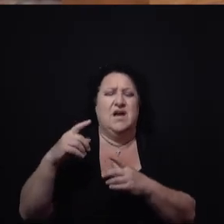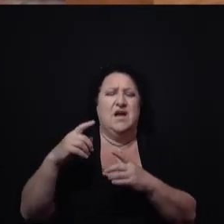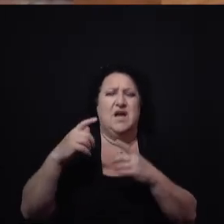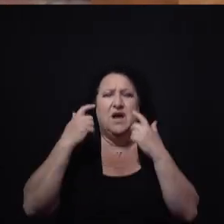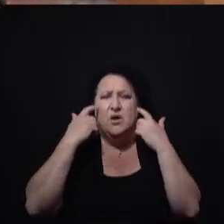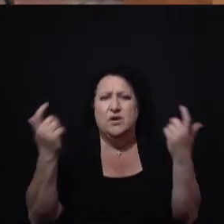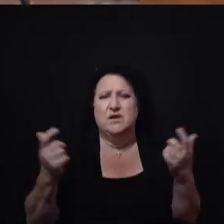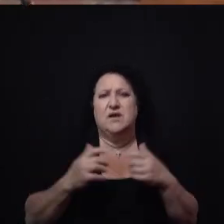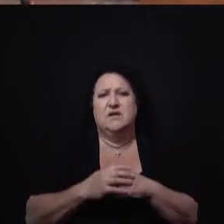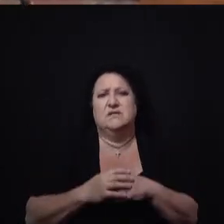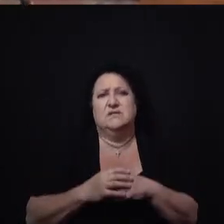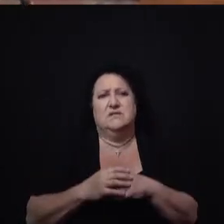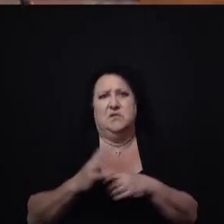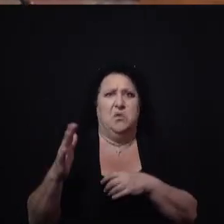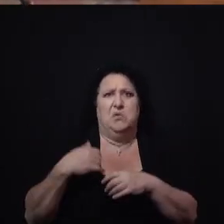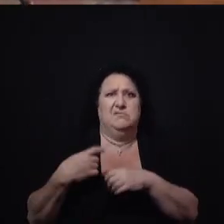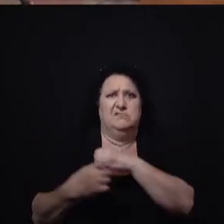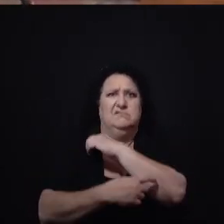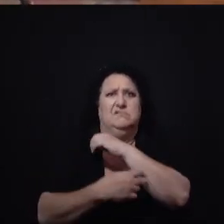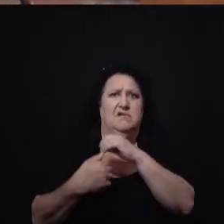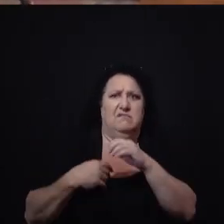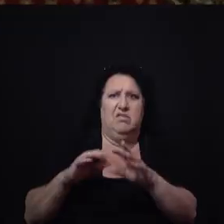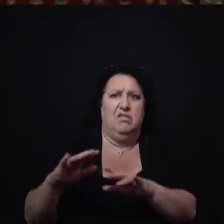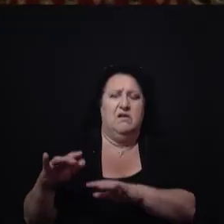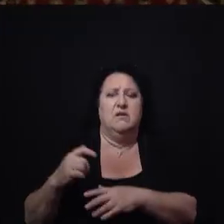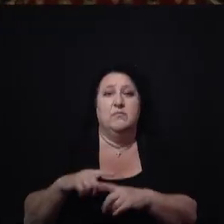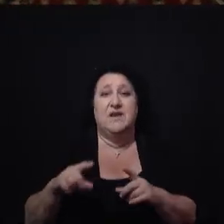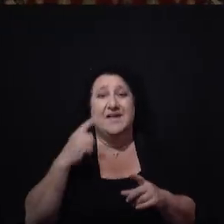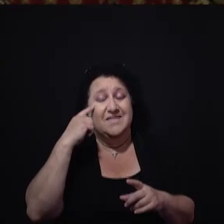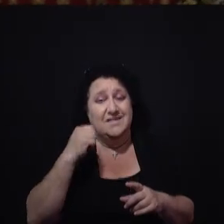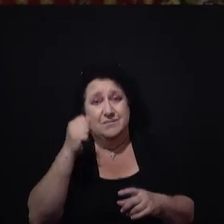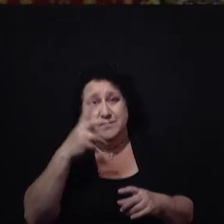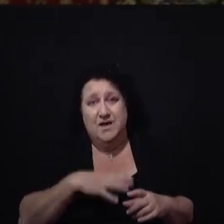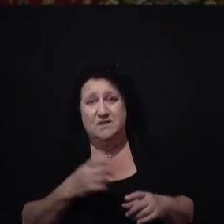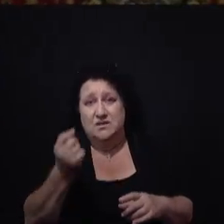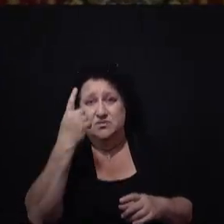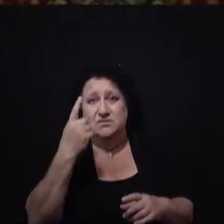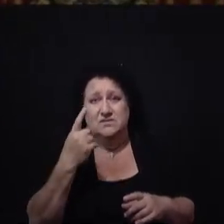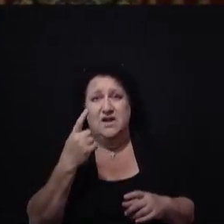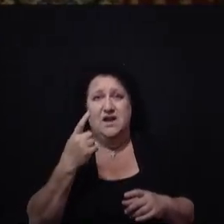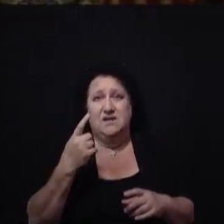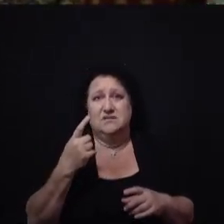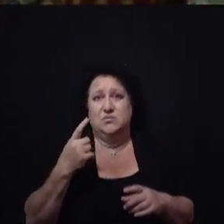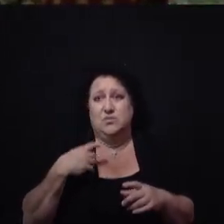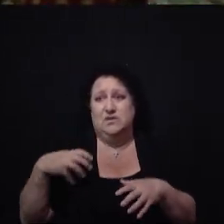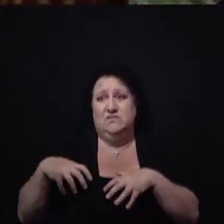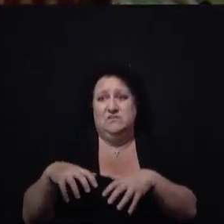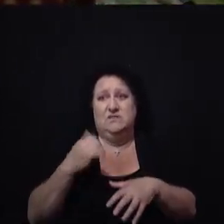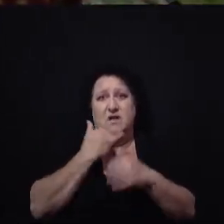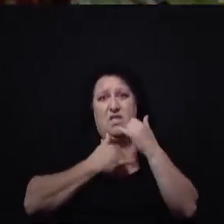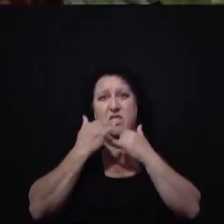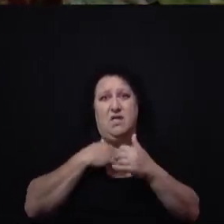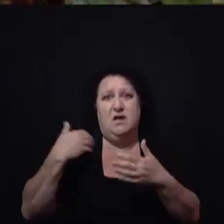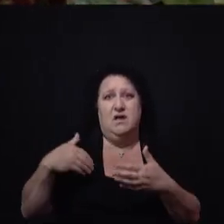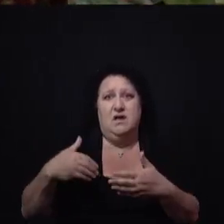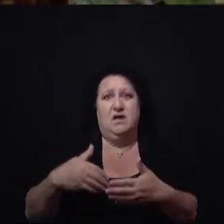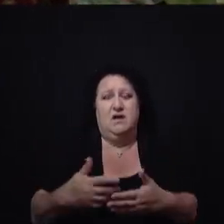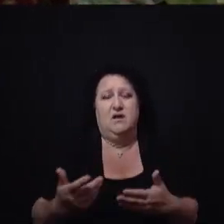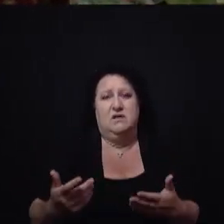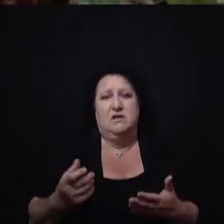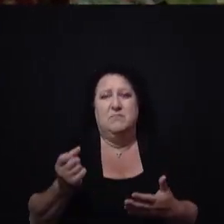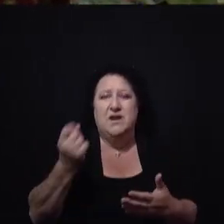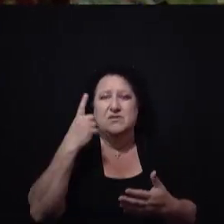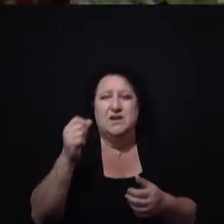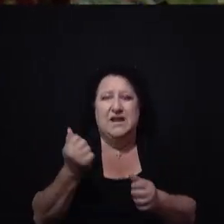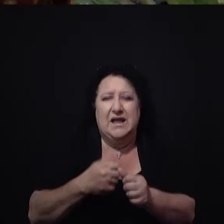did understand exactly where he came from. And he carried that with him, and he understood that if anybody can be saved,